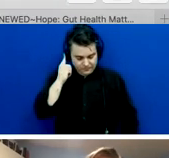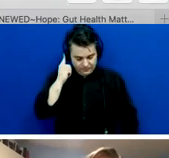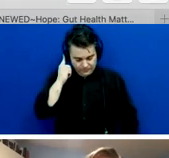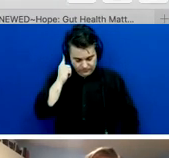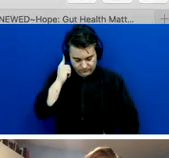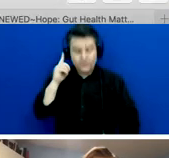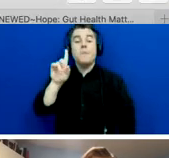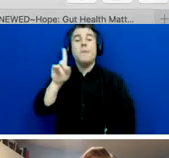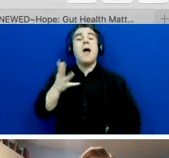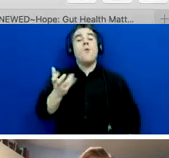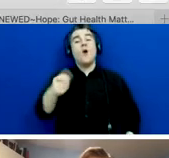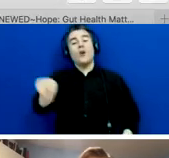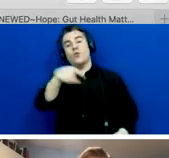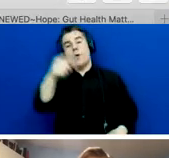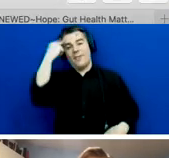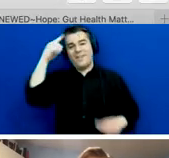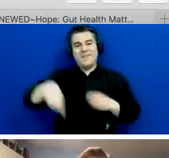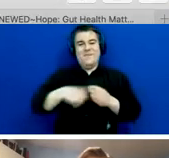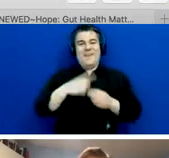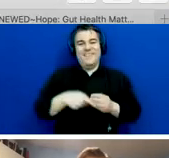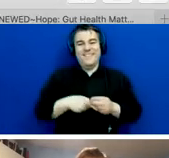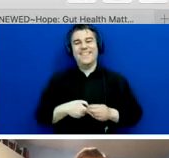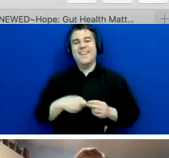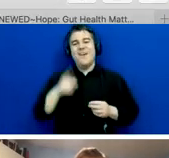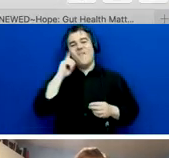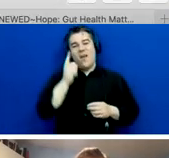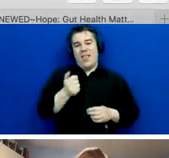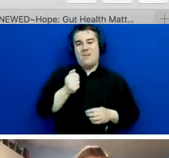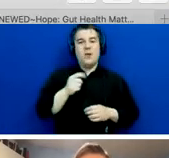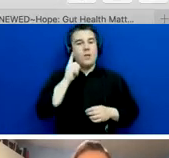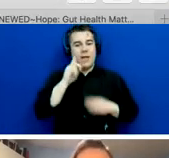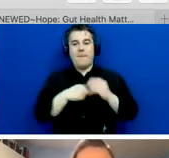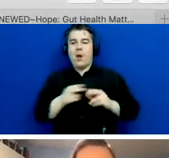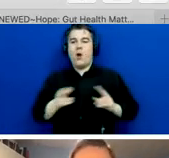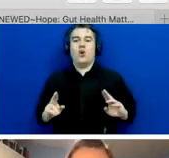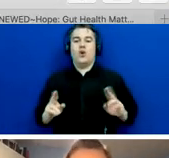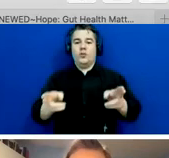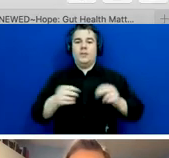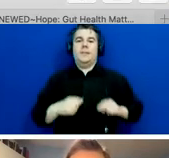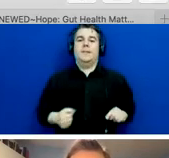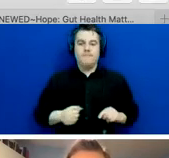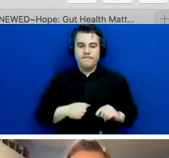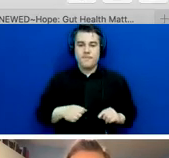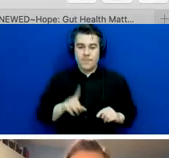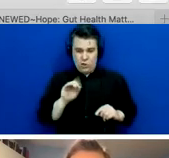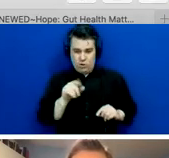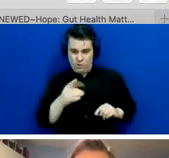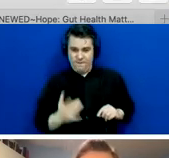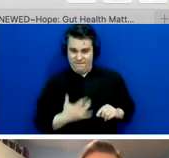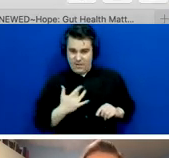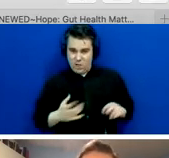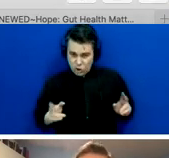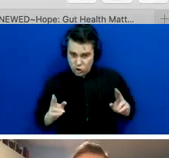But I want you guys to think about that for a little bit when you think about urgency. Do you feel a sense of